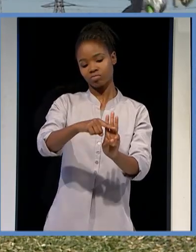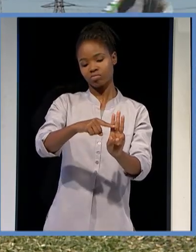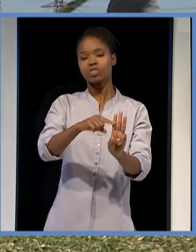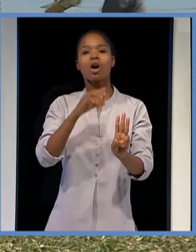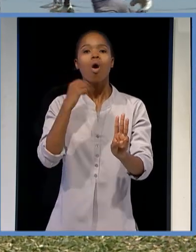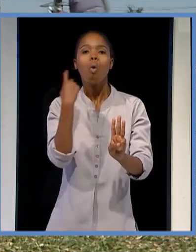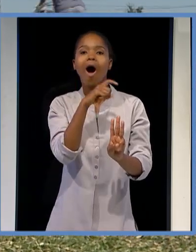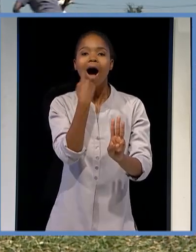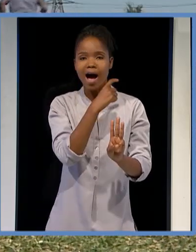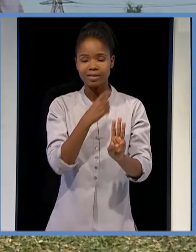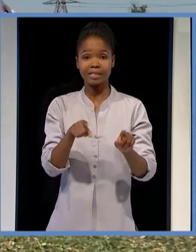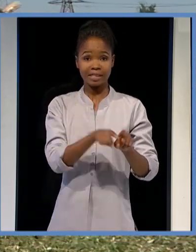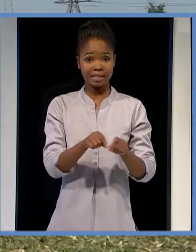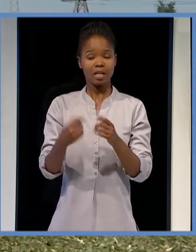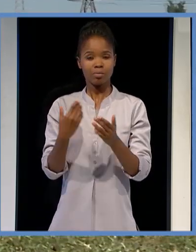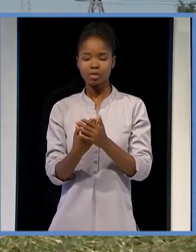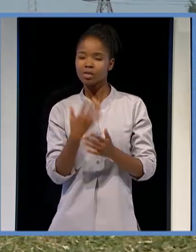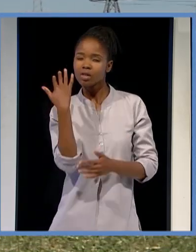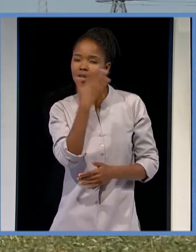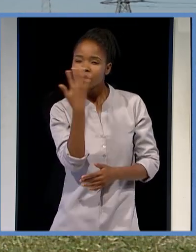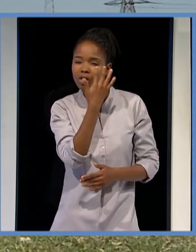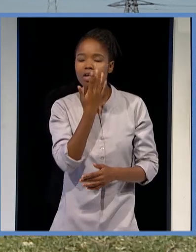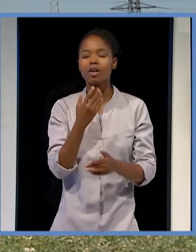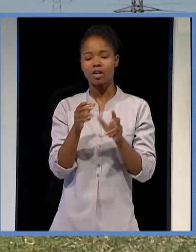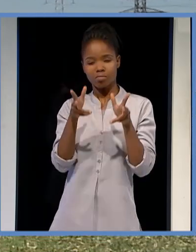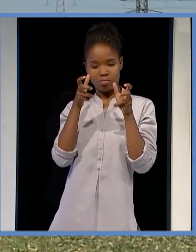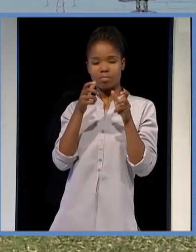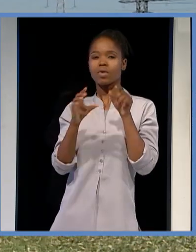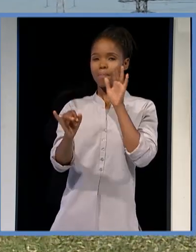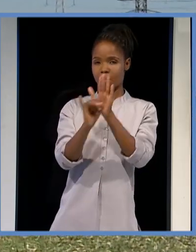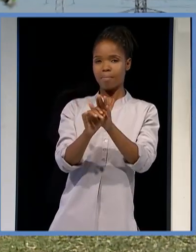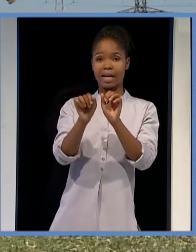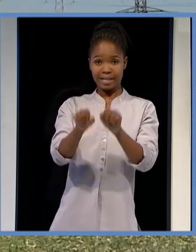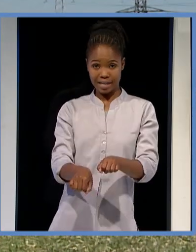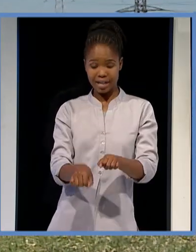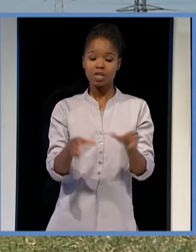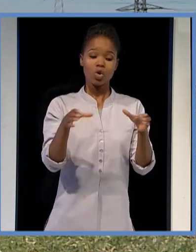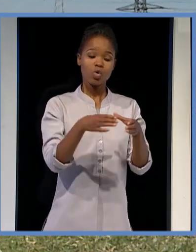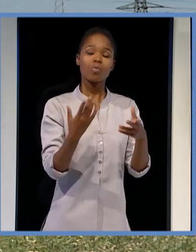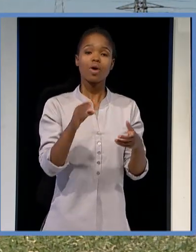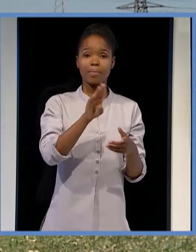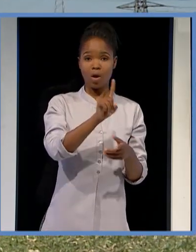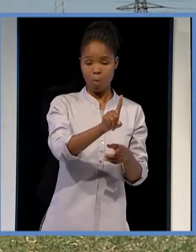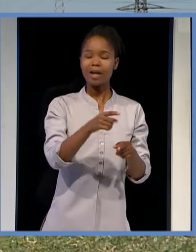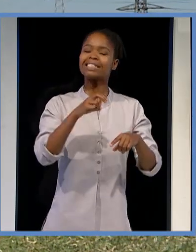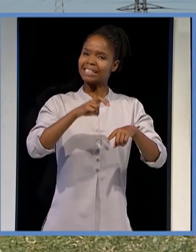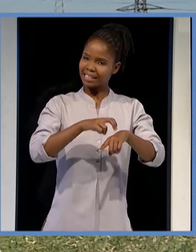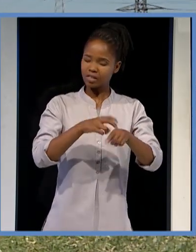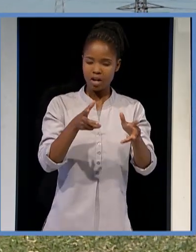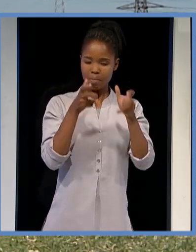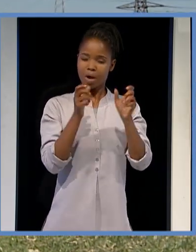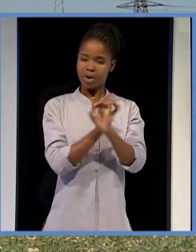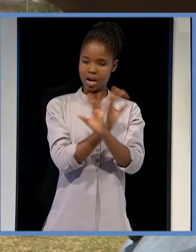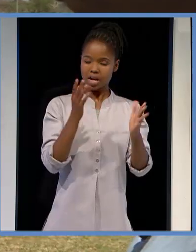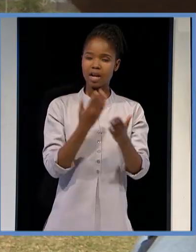that also just gives a distinction for the guys with sight, so we can just see it. More or less for the B1s, that's where the keeper, they rely on, so he then